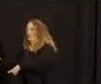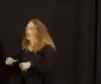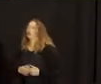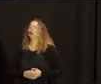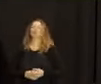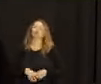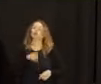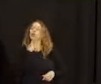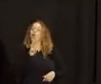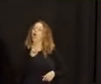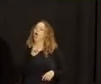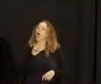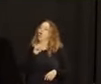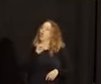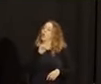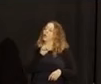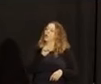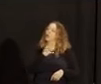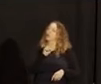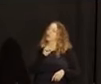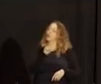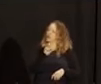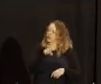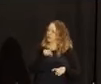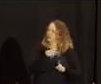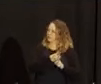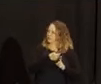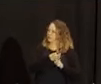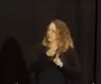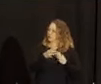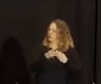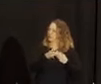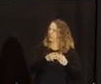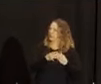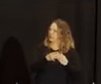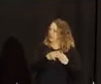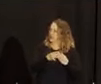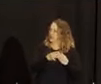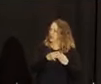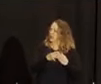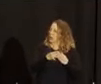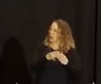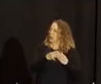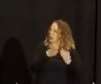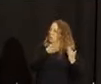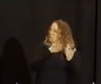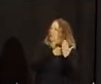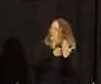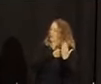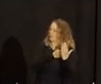Curtis. Lois Curtis was the lead plaintiff in